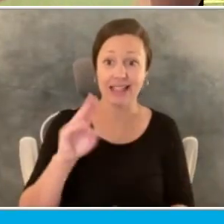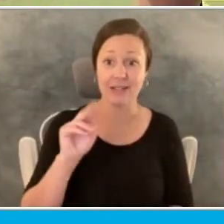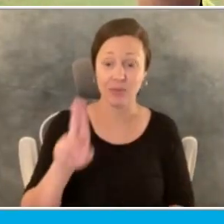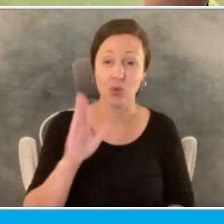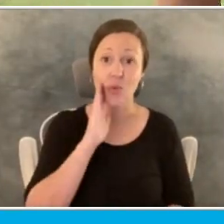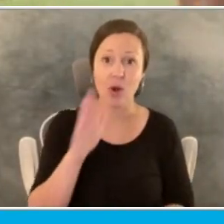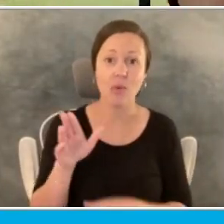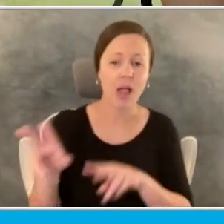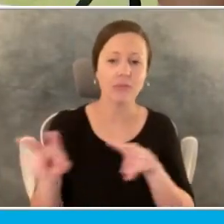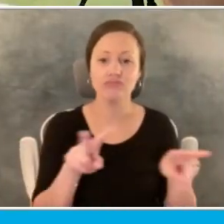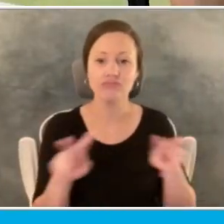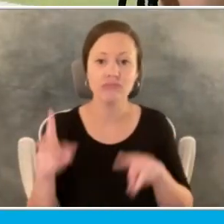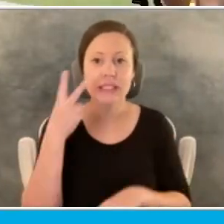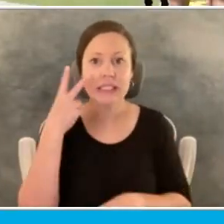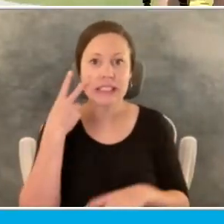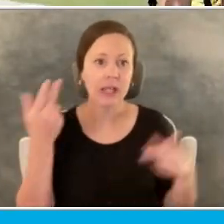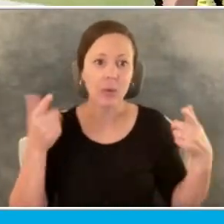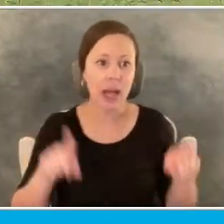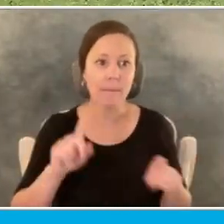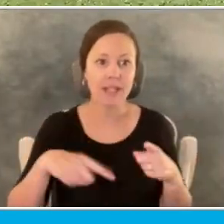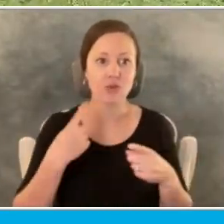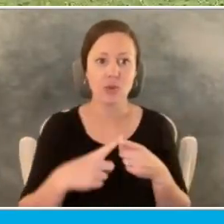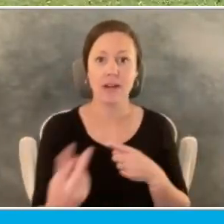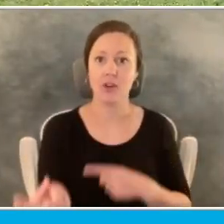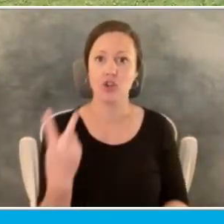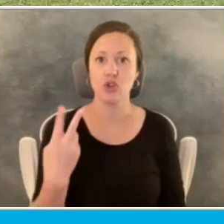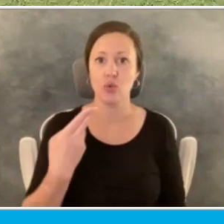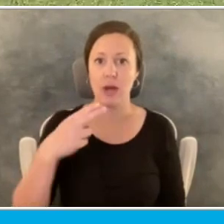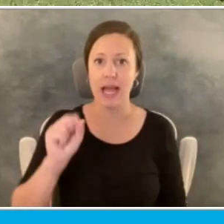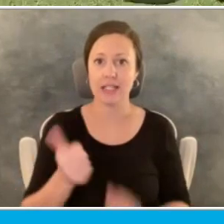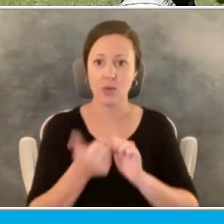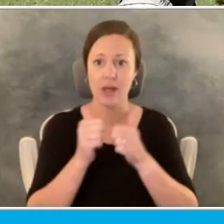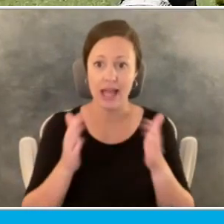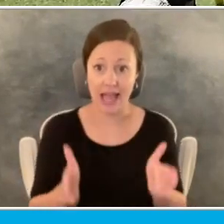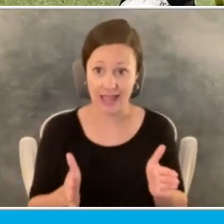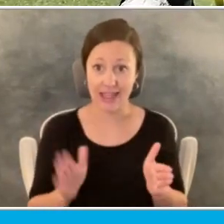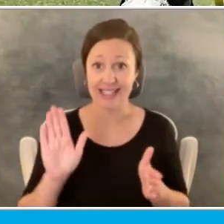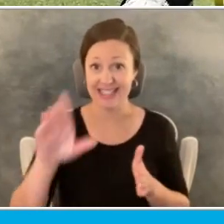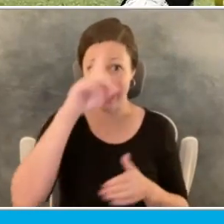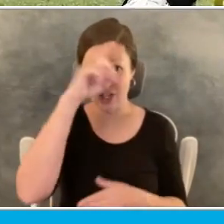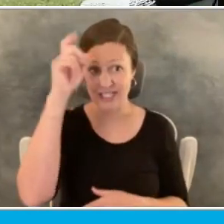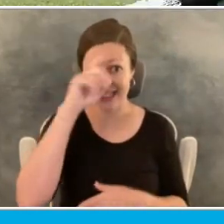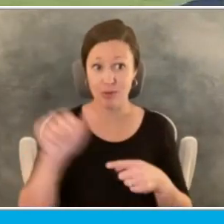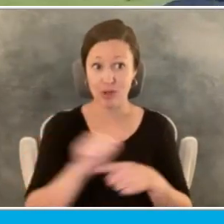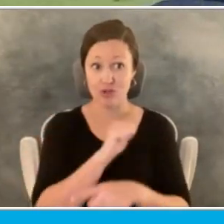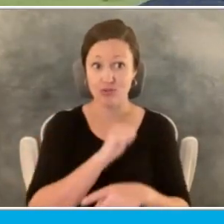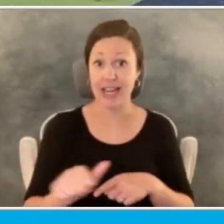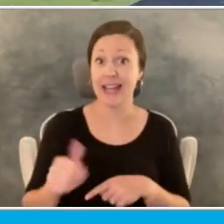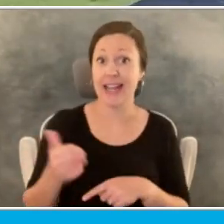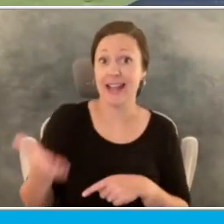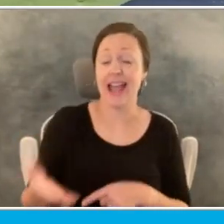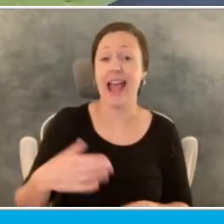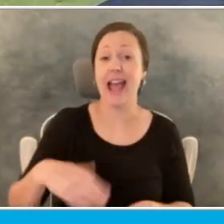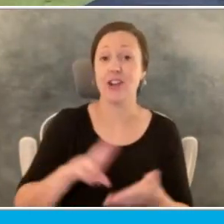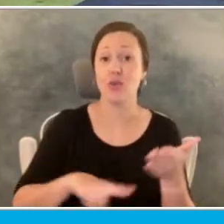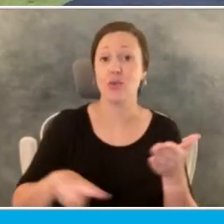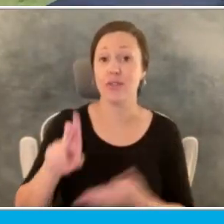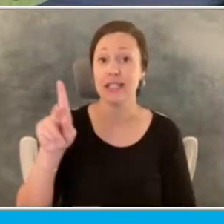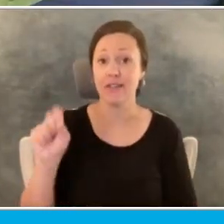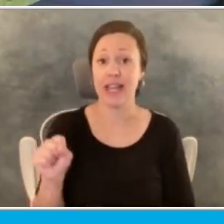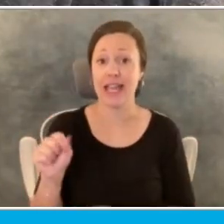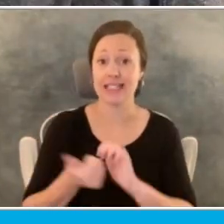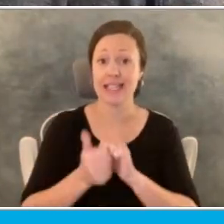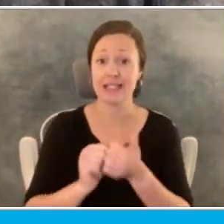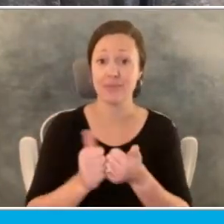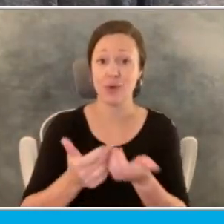look at what happens when two high school athletes spend their summer training at the University of Kansas Sports Medicine and Performance